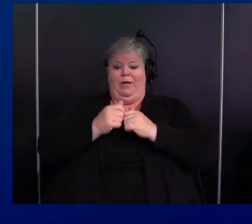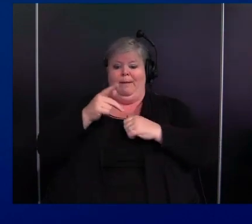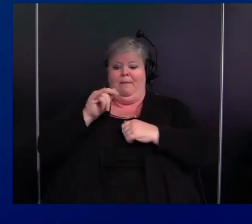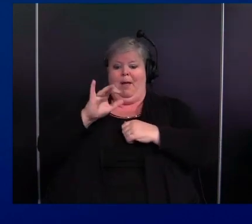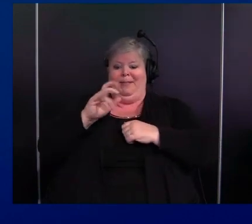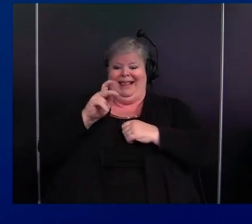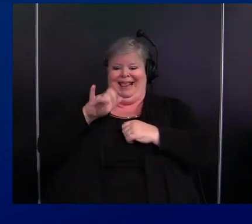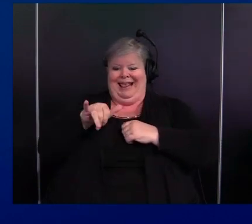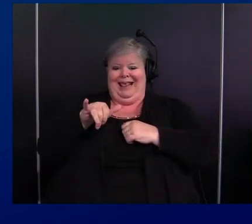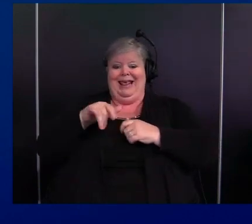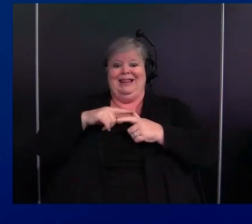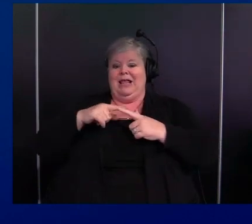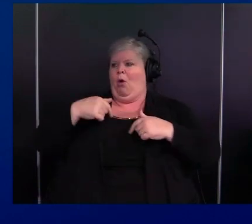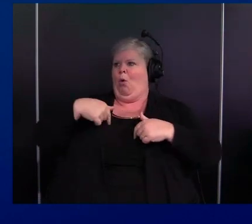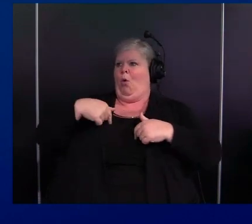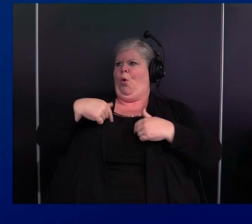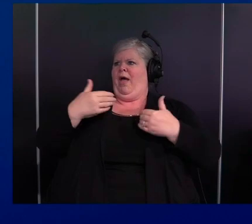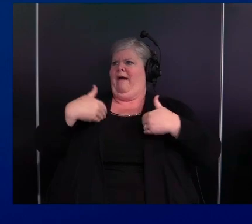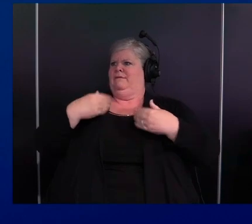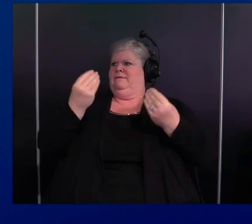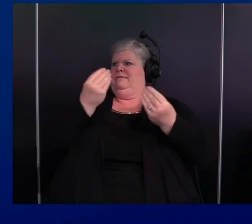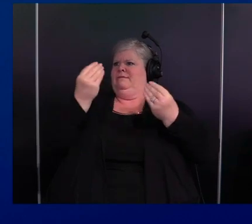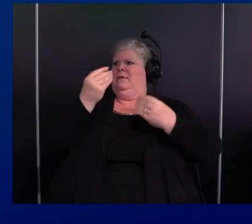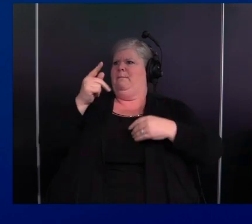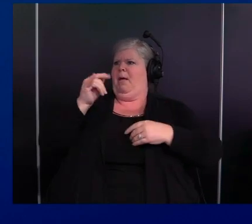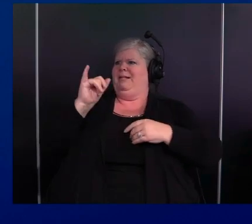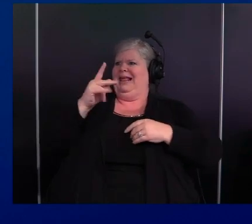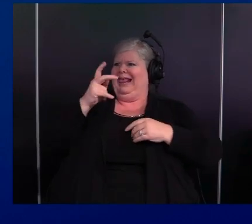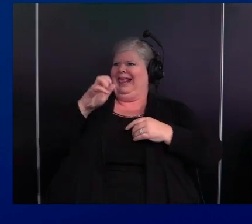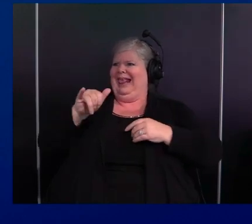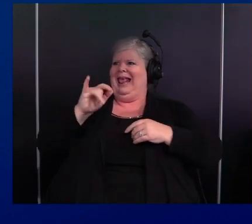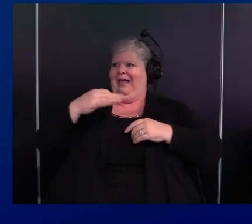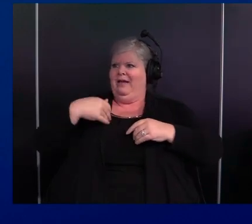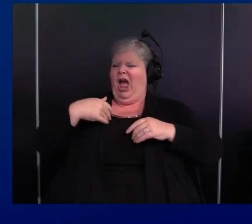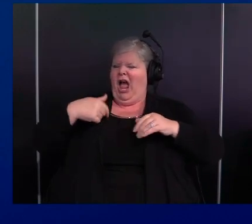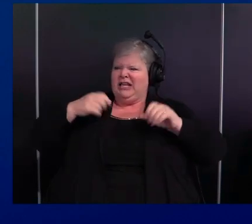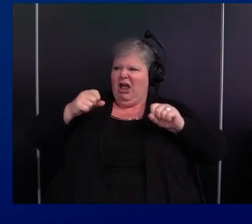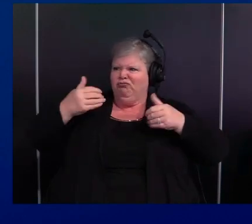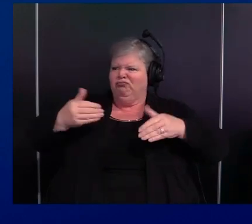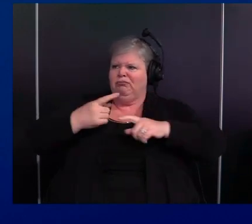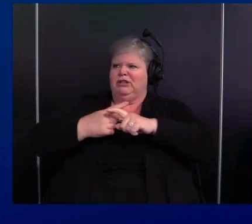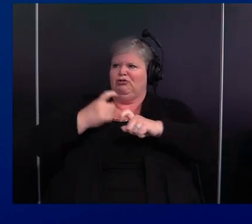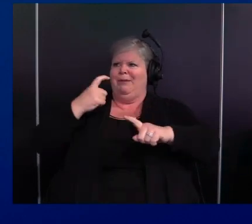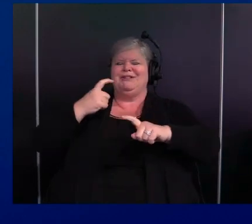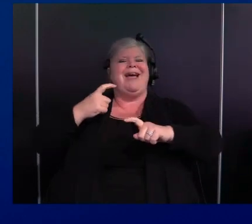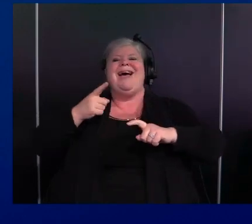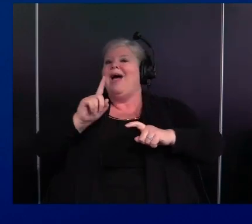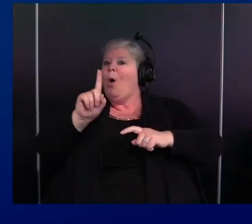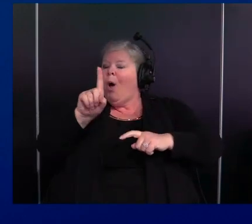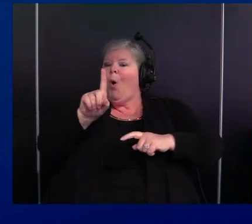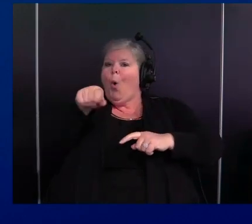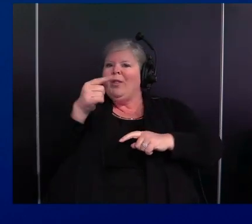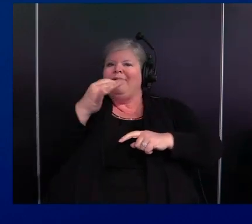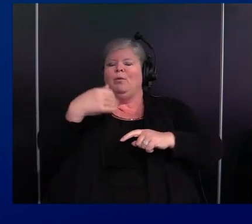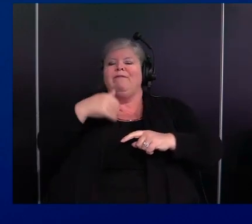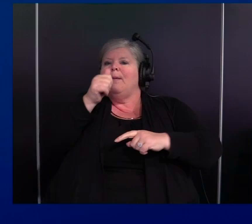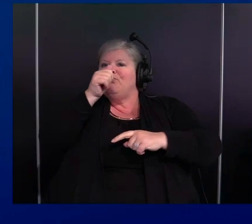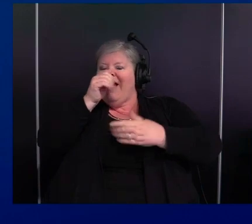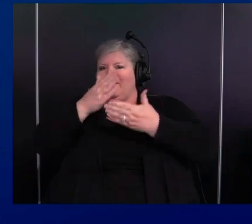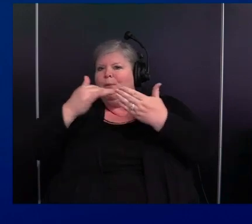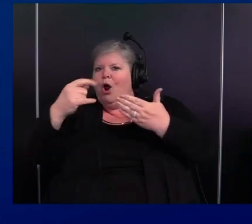and say, oh, I've got the public key, I can easily decrypt it. You can only decrypt it if you have the private portion. Right. And so this is how key